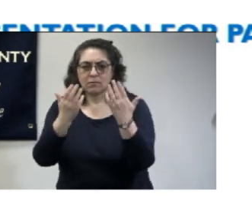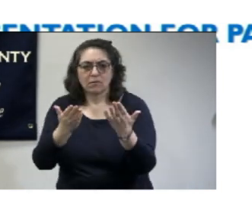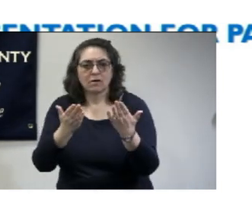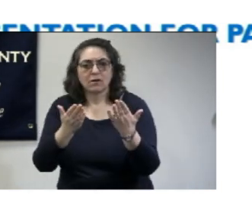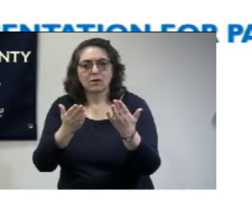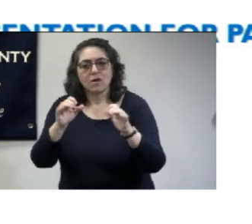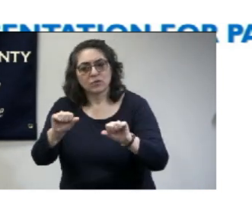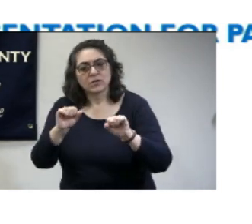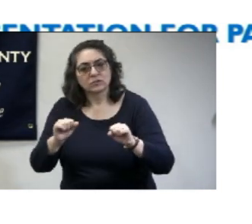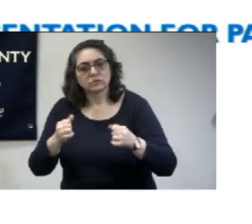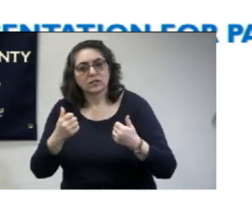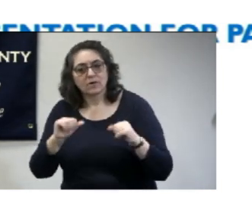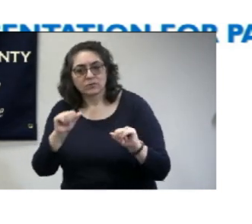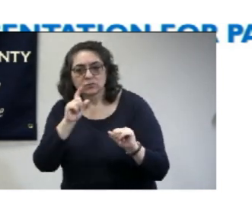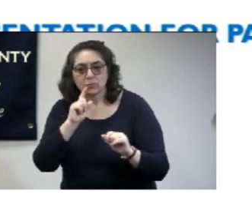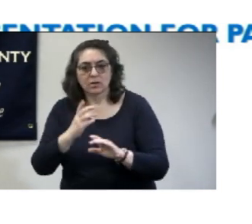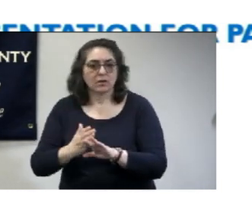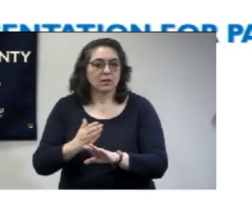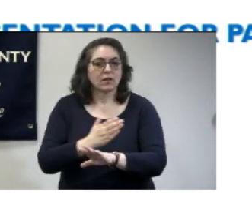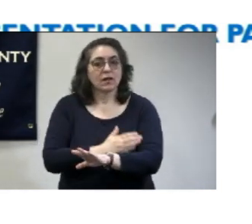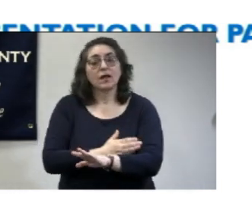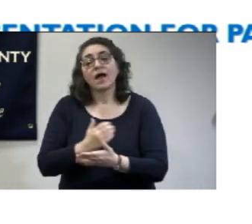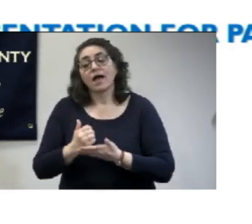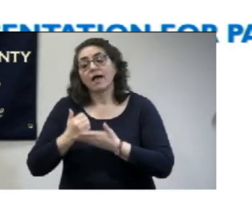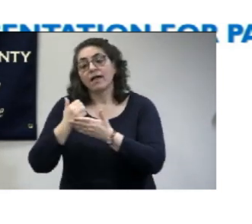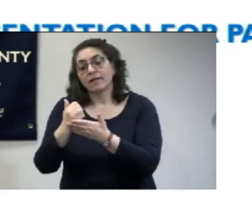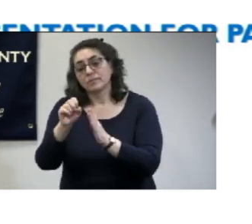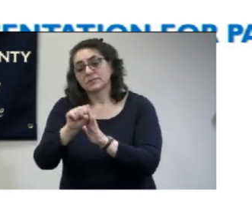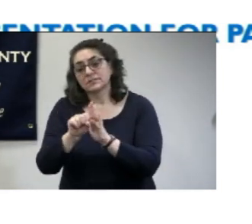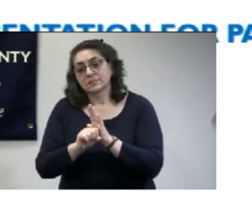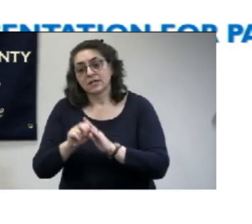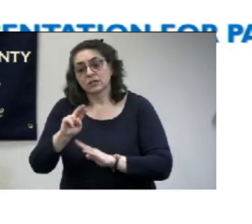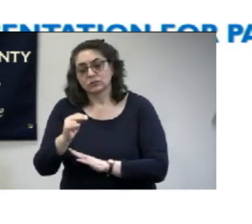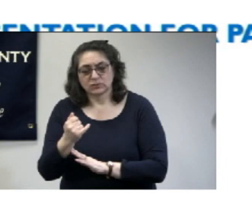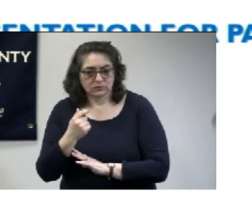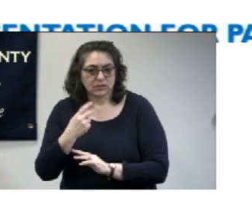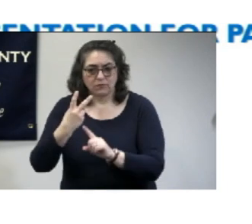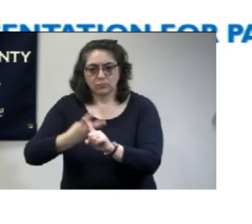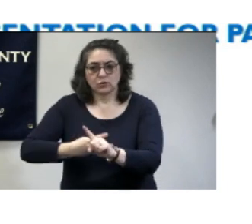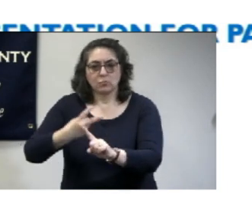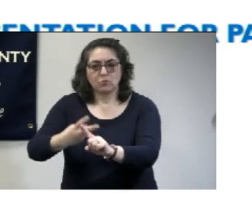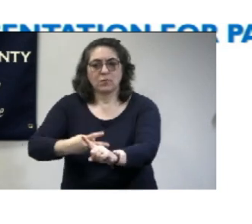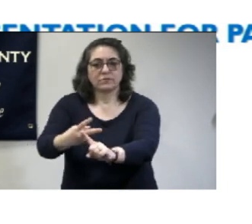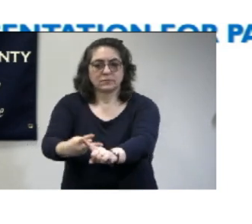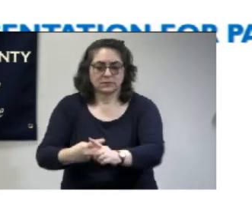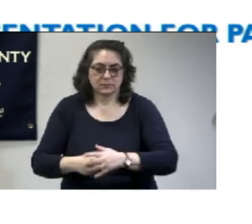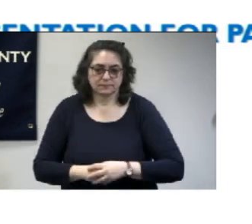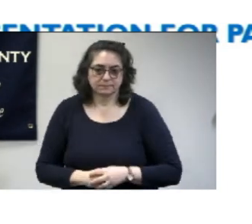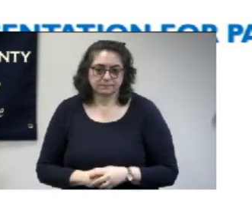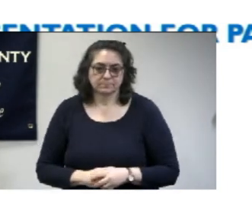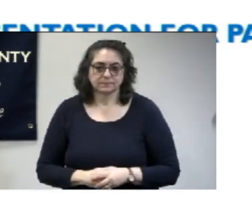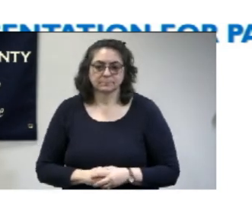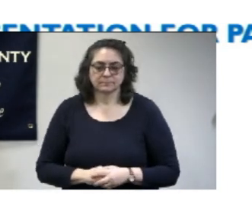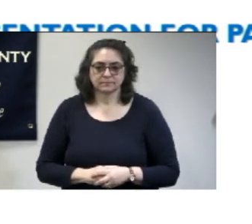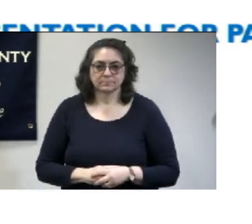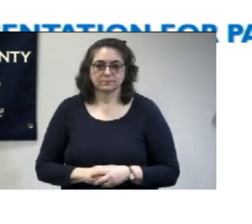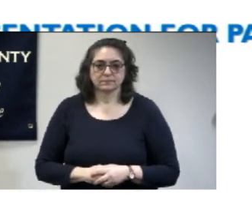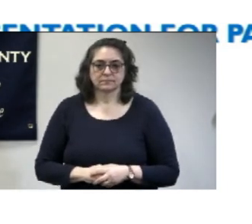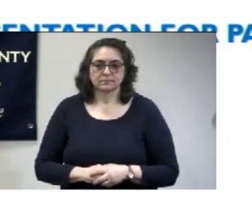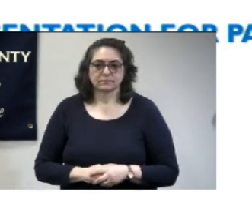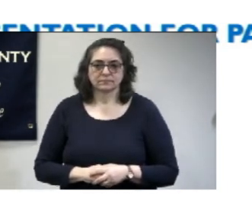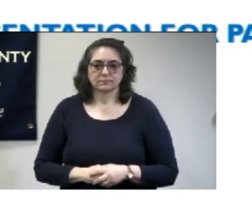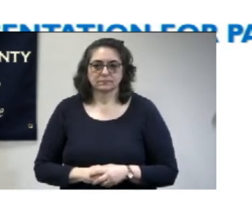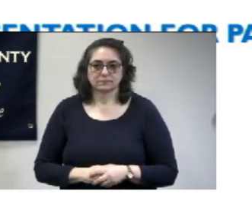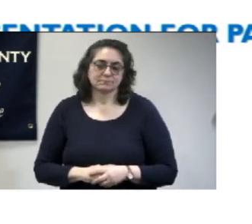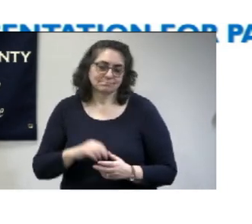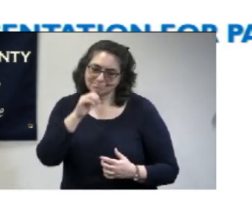potential efforts that are going to help the state of New Jersey. So they do this on a bi-monthly basis. And not to